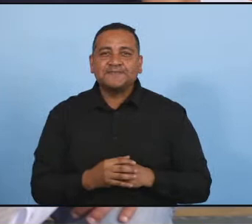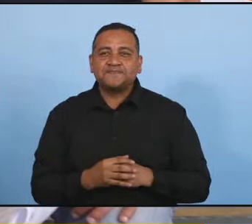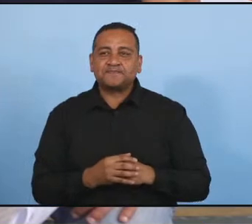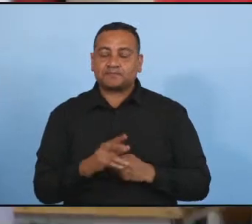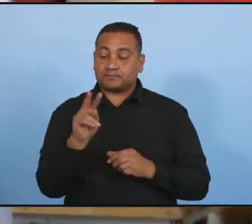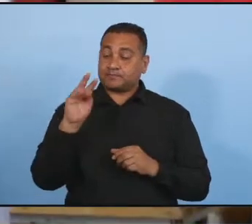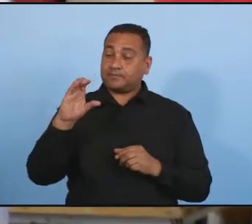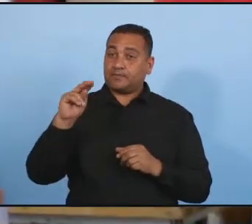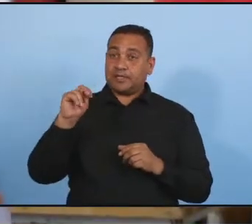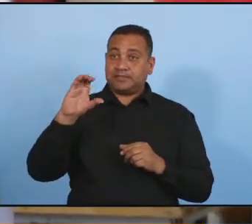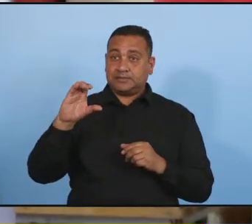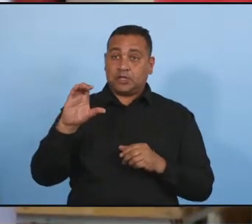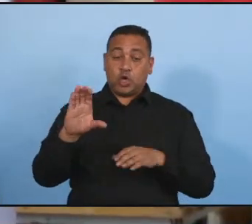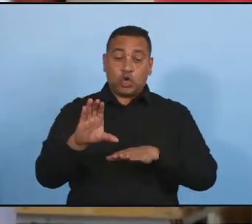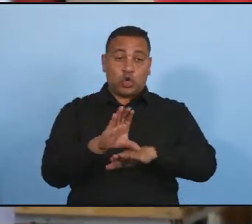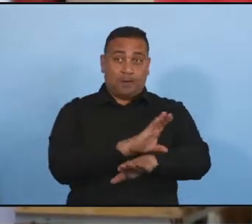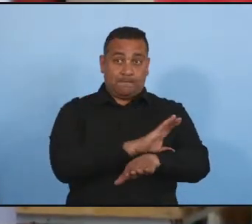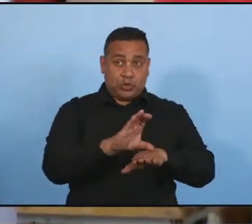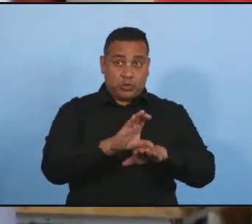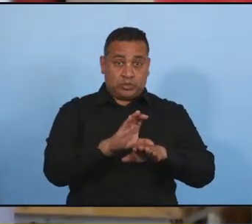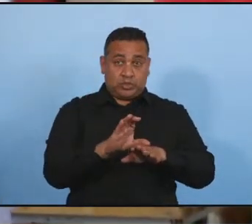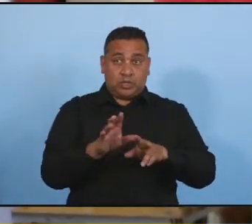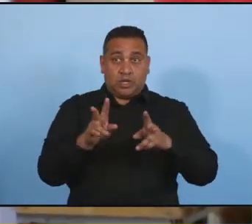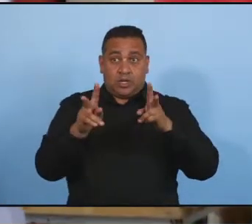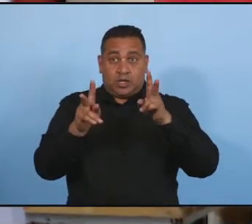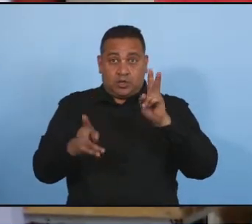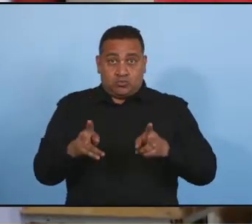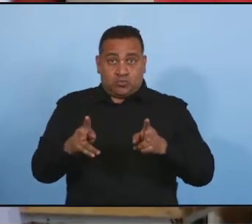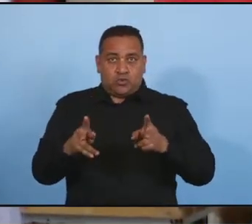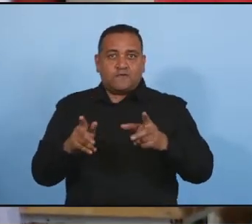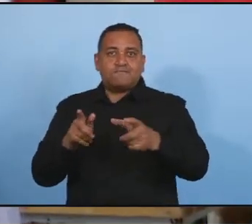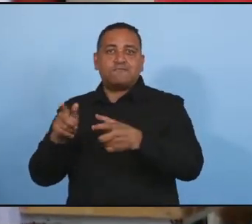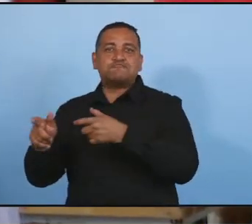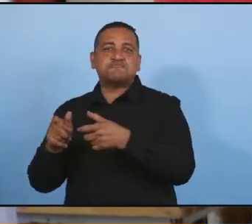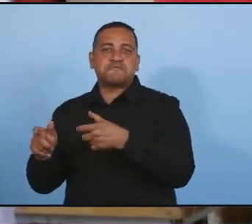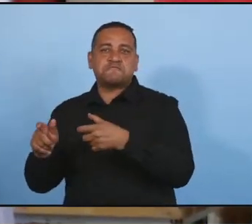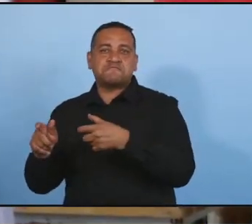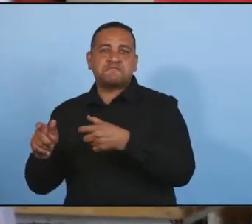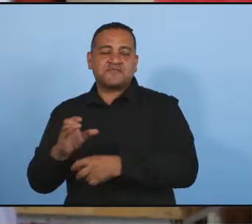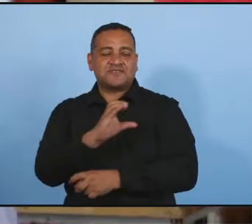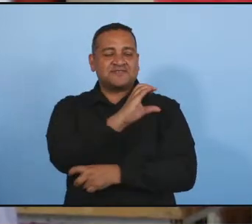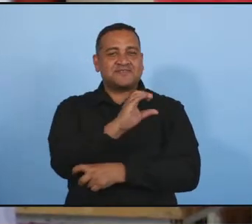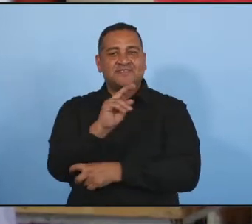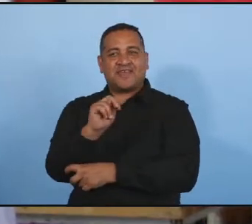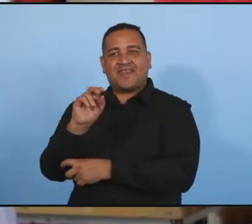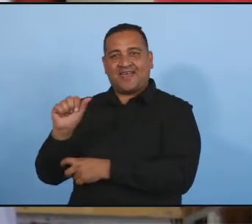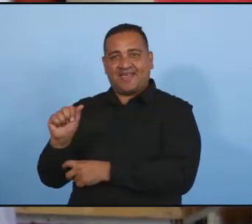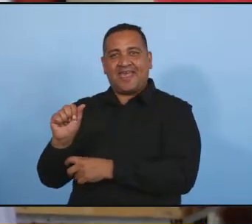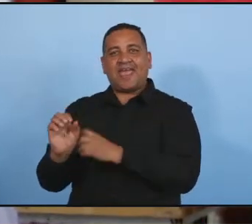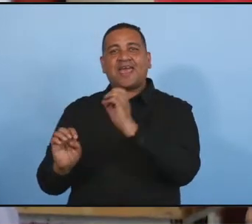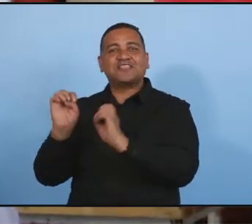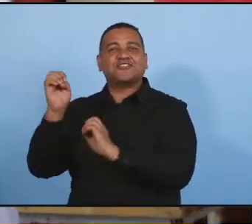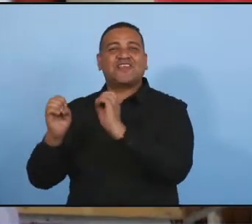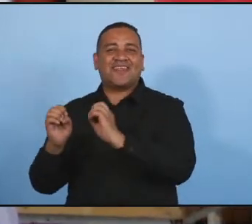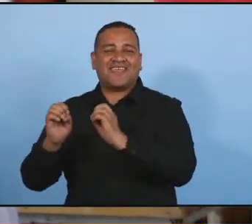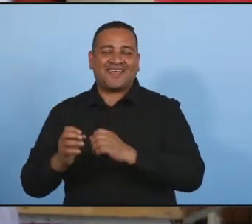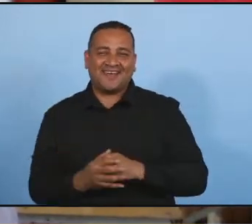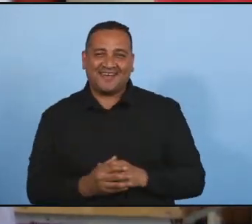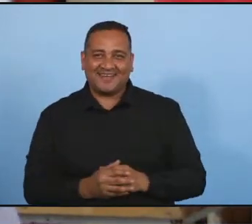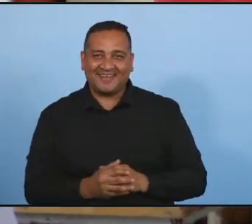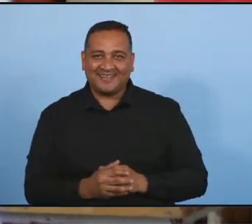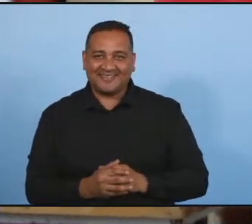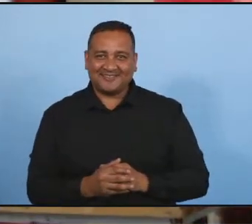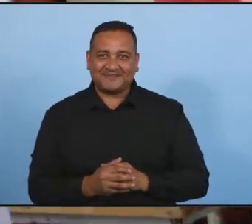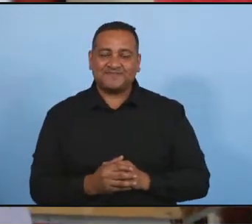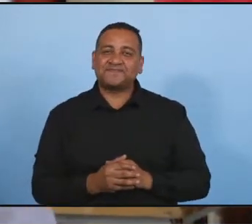numerical control machines. Computer? Numerical control machine. Okay. So let me see if I understand